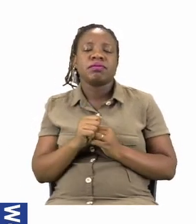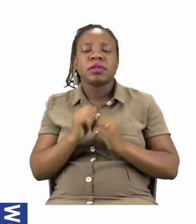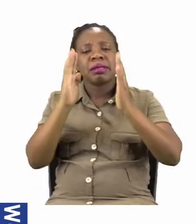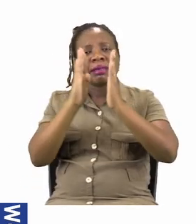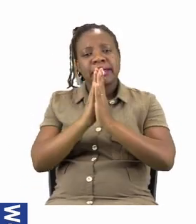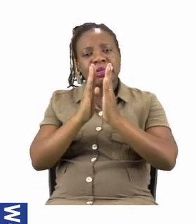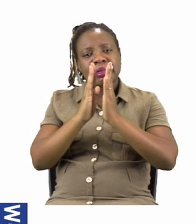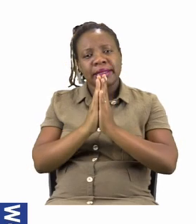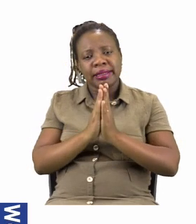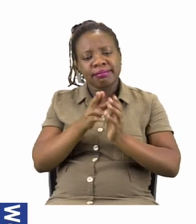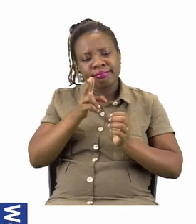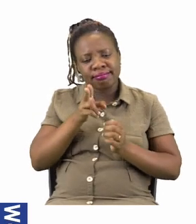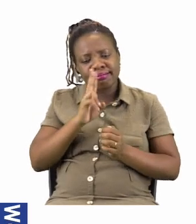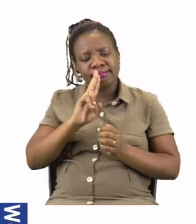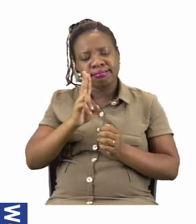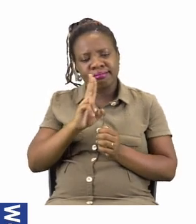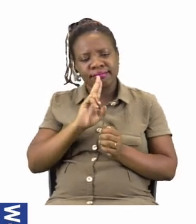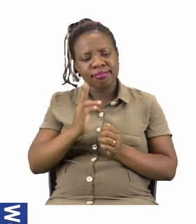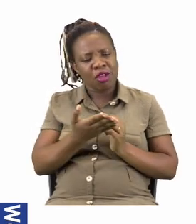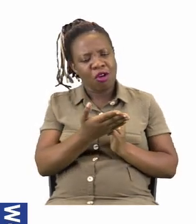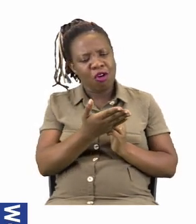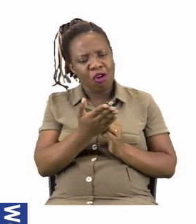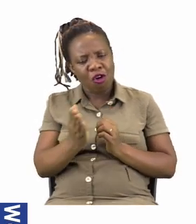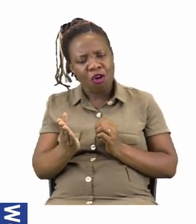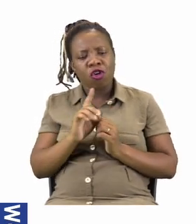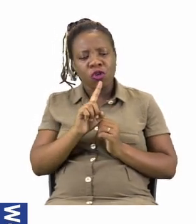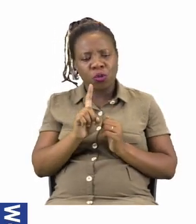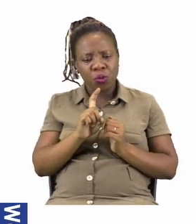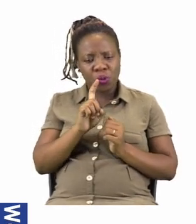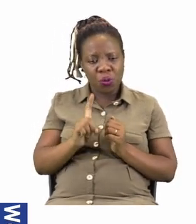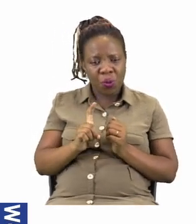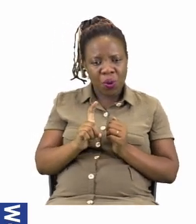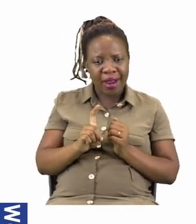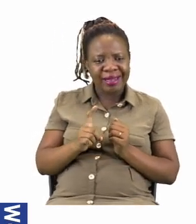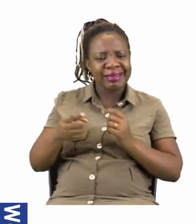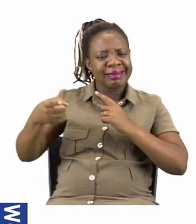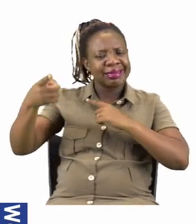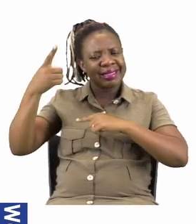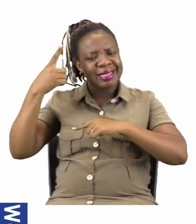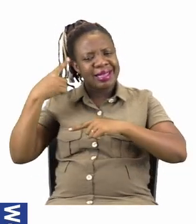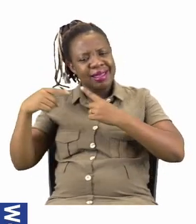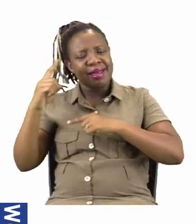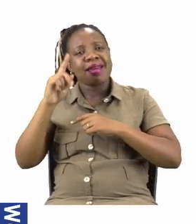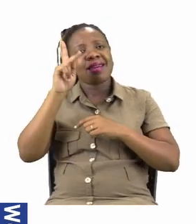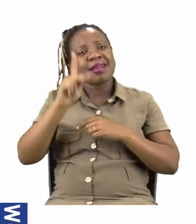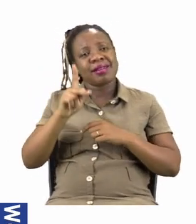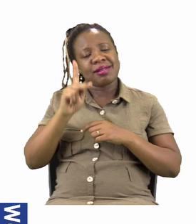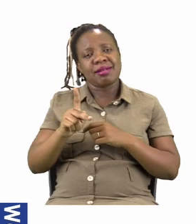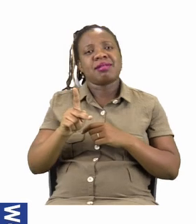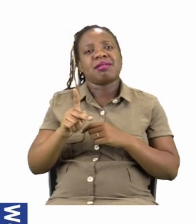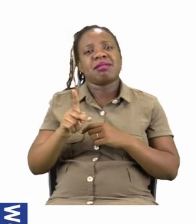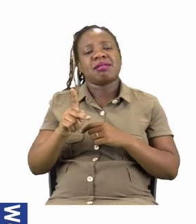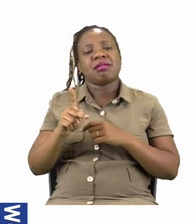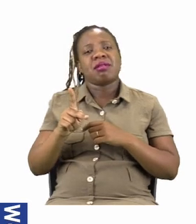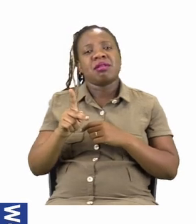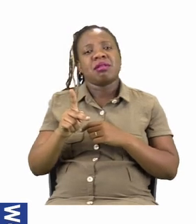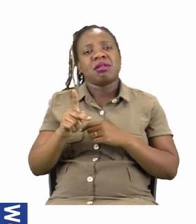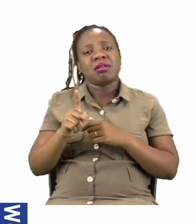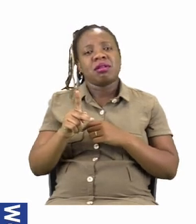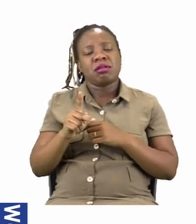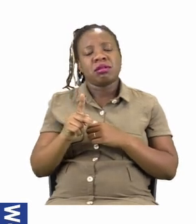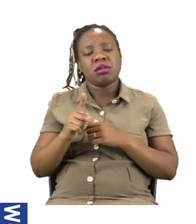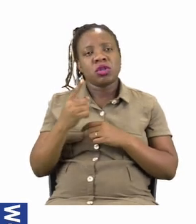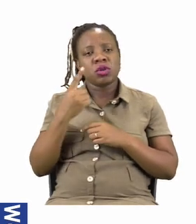not sure, you can always go back and read the story one more time.